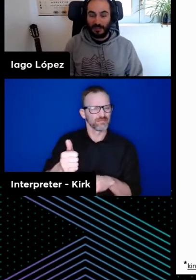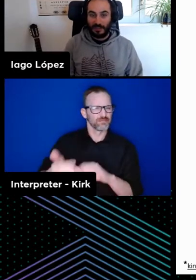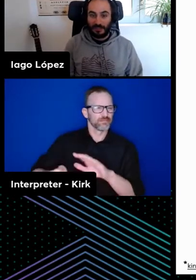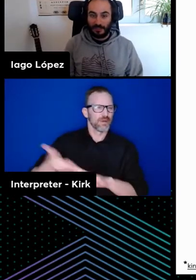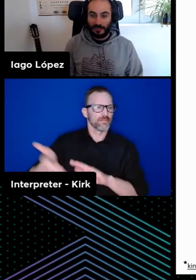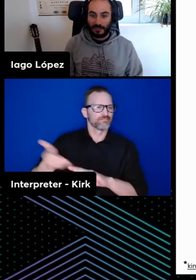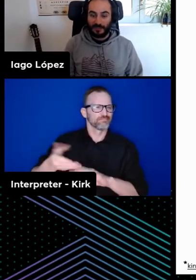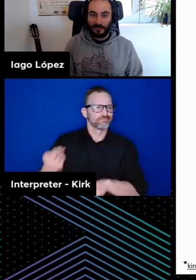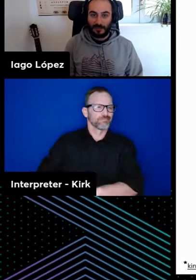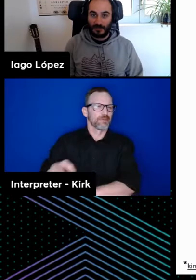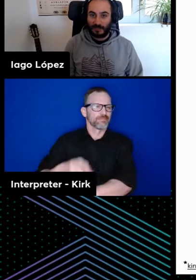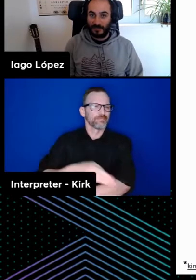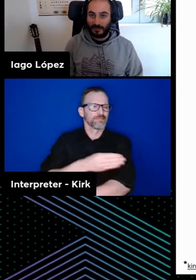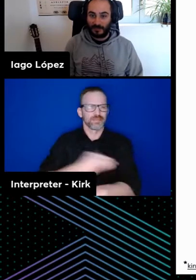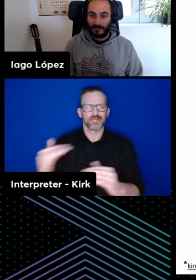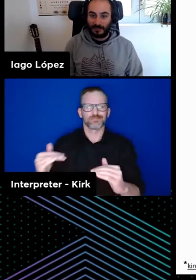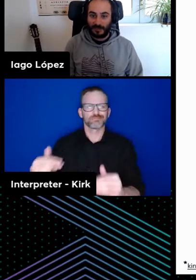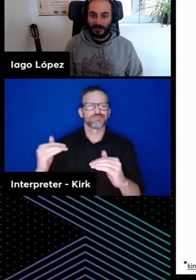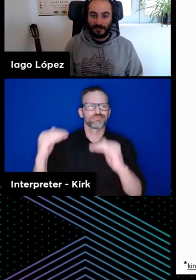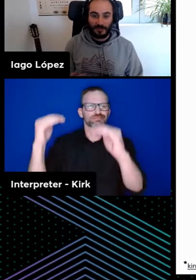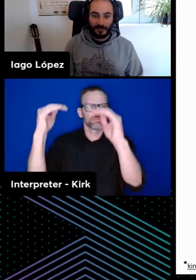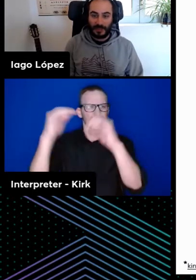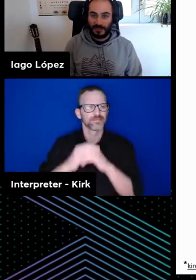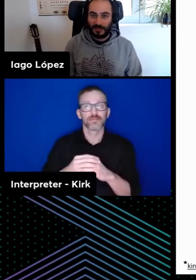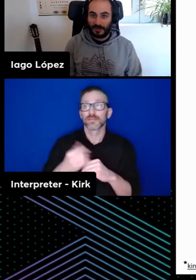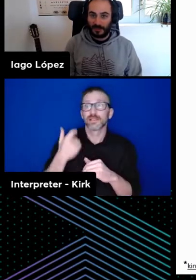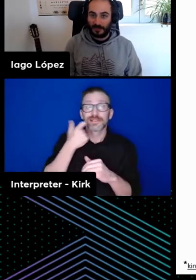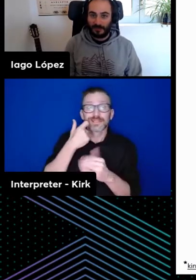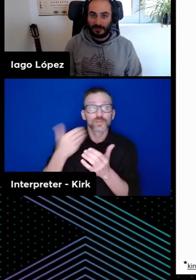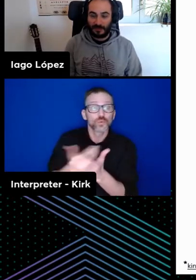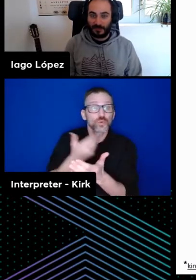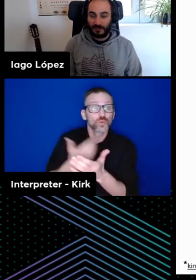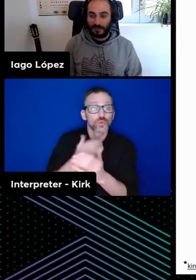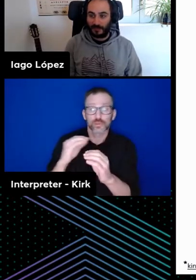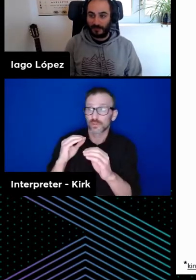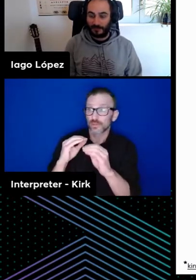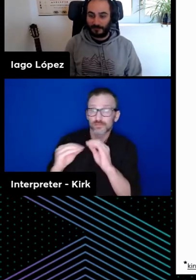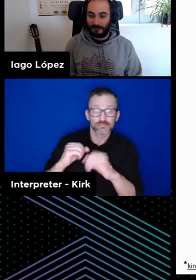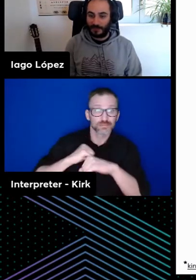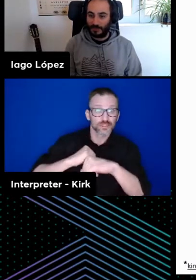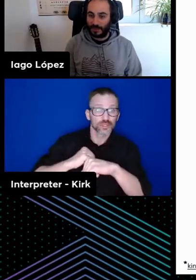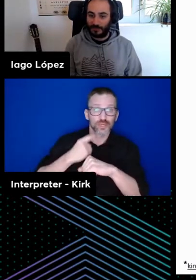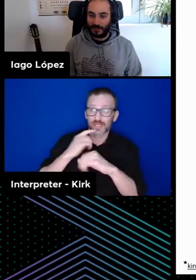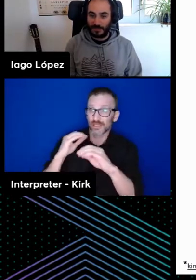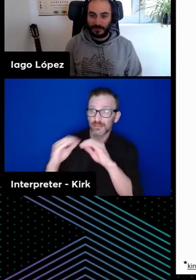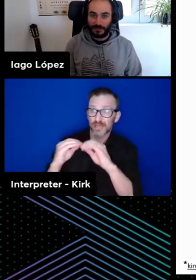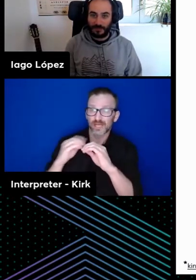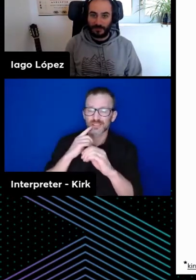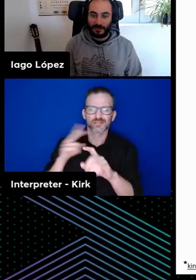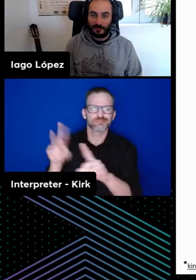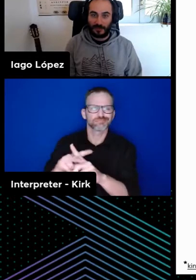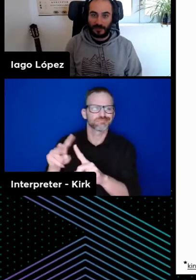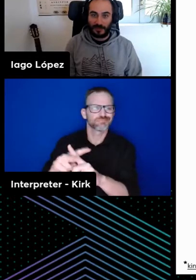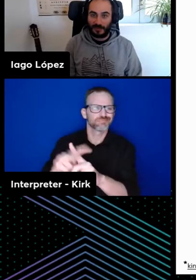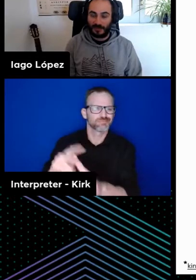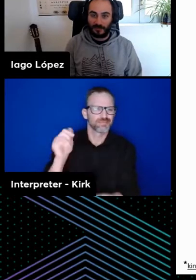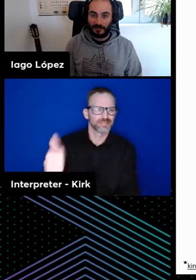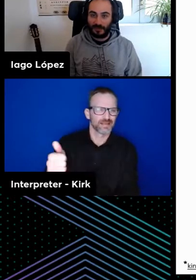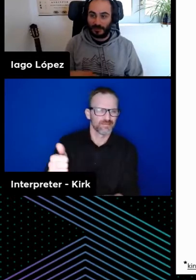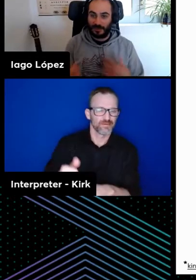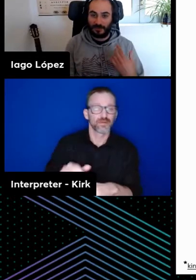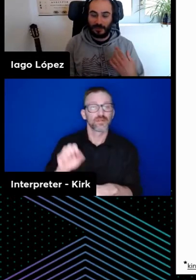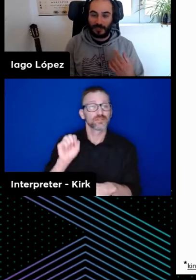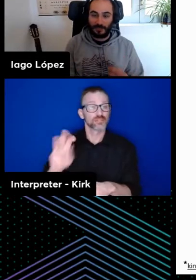be easy to apply the latest security patches, and it's always great to to be up to date in software because there's